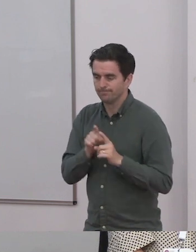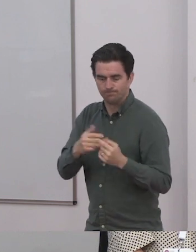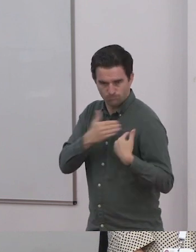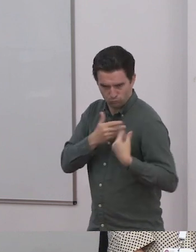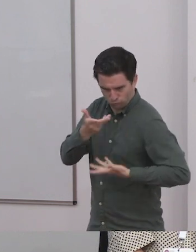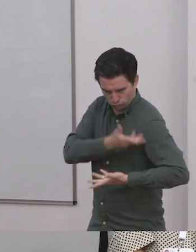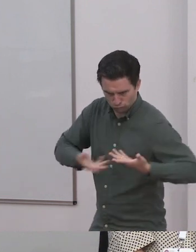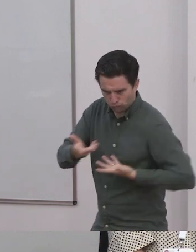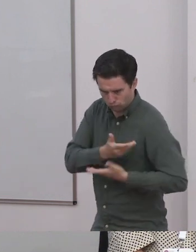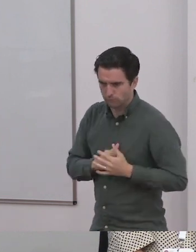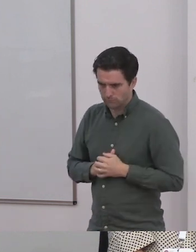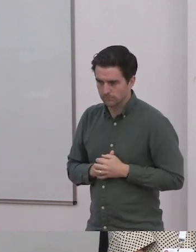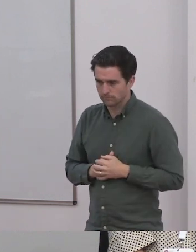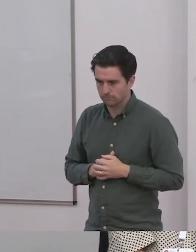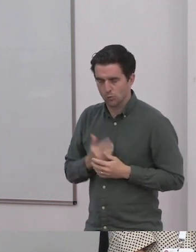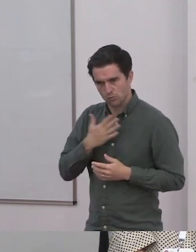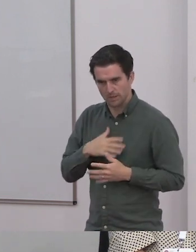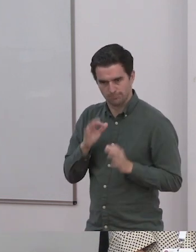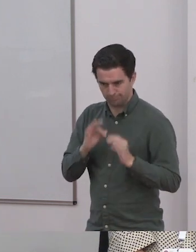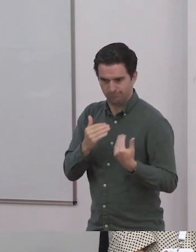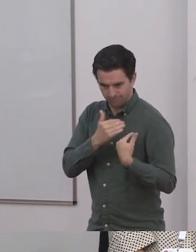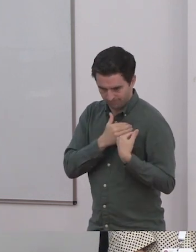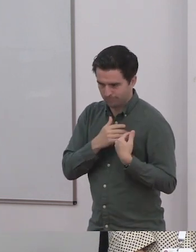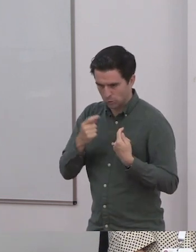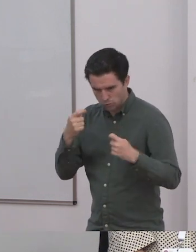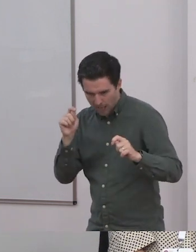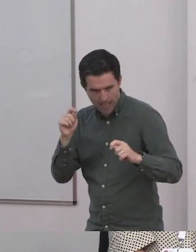Yeah. Do you have a comment?